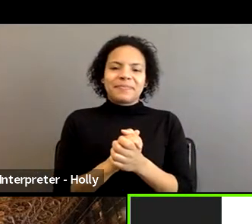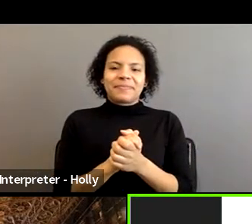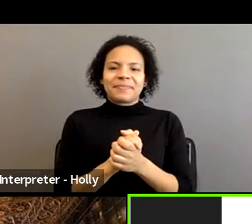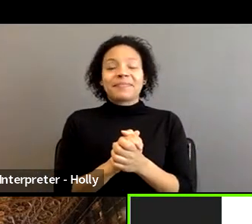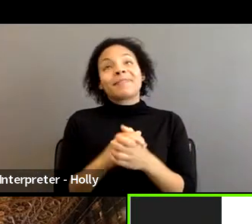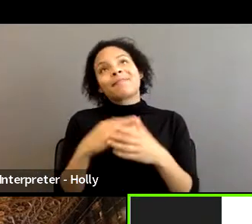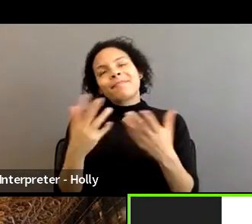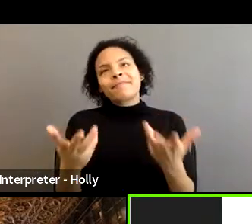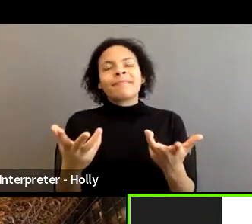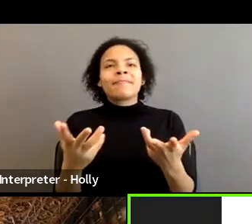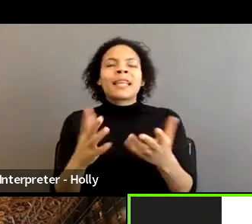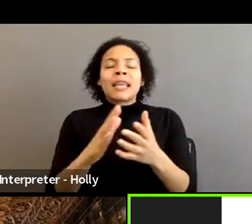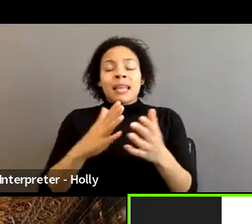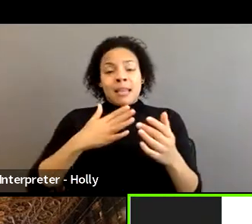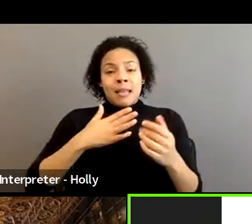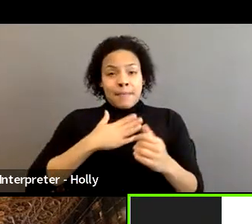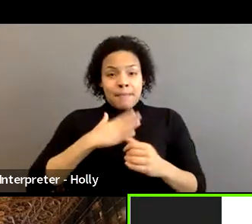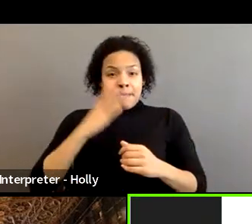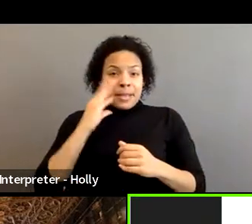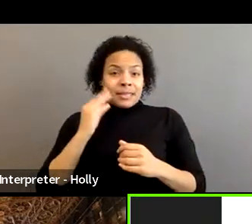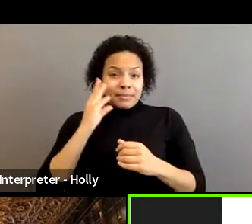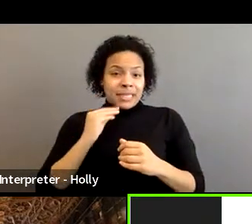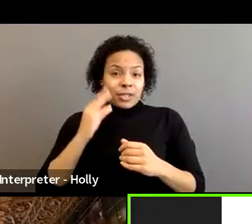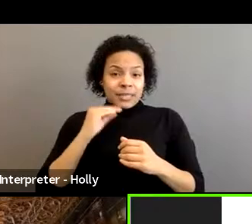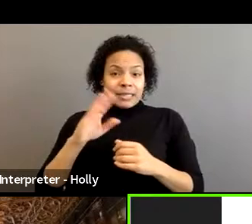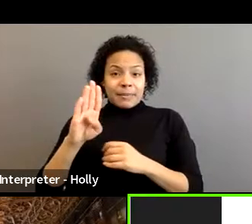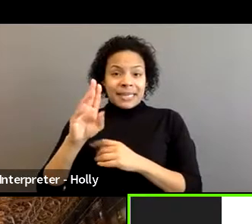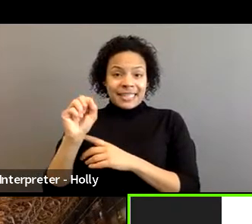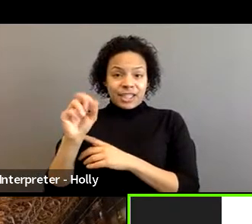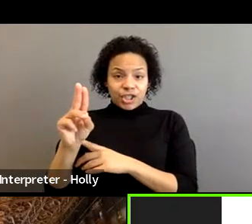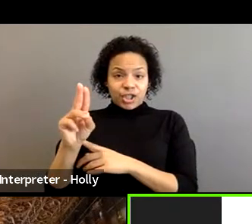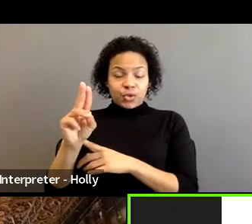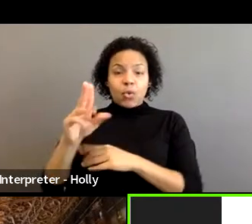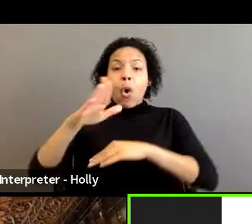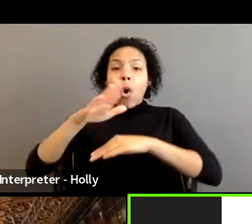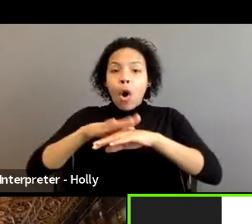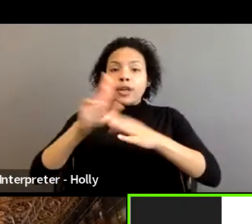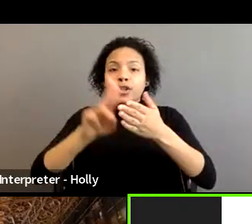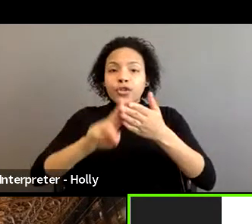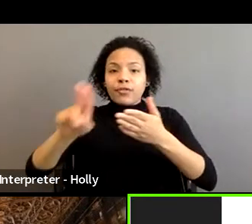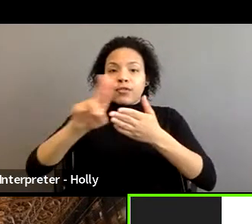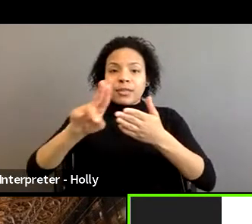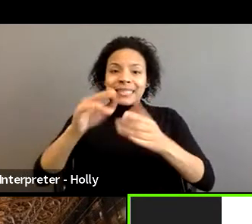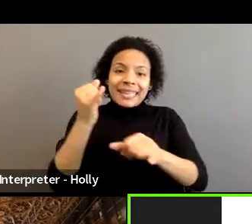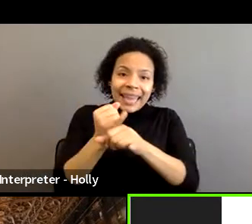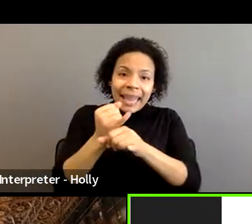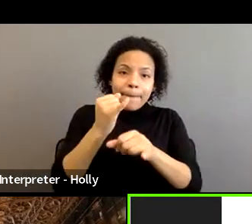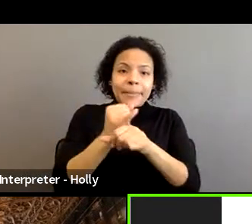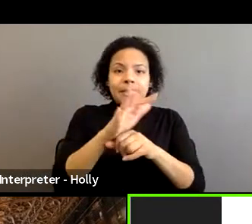Well, I would say that my experiences with BSUs and the university stance